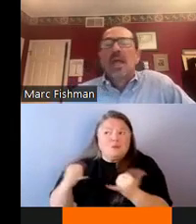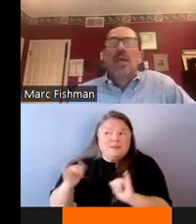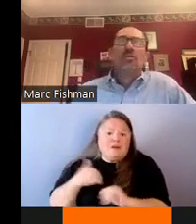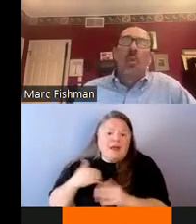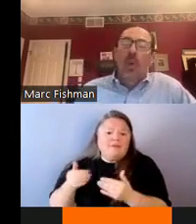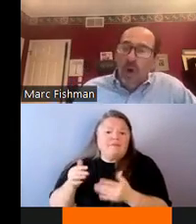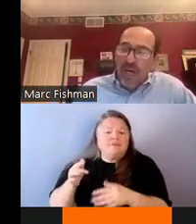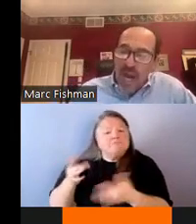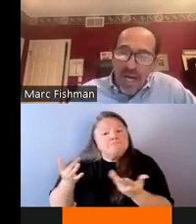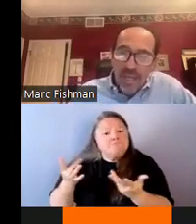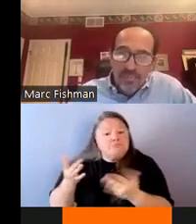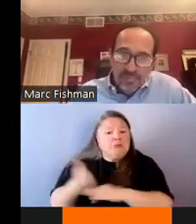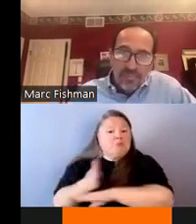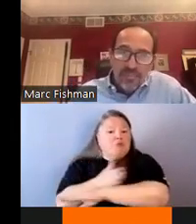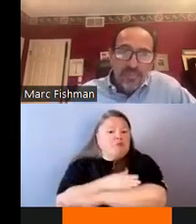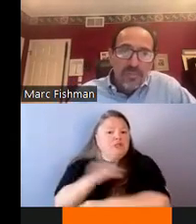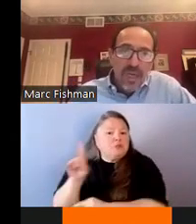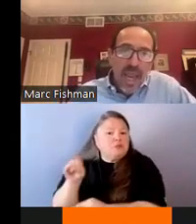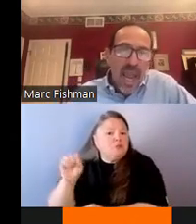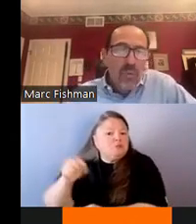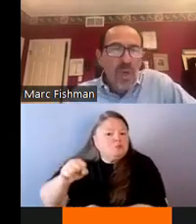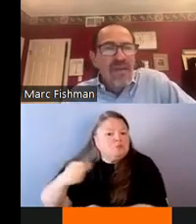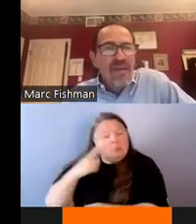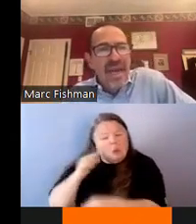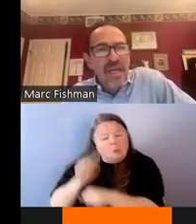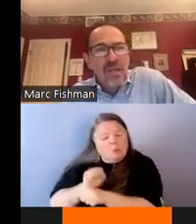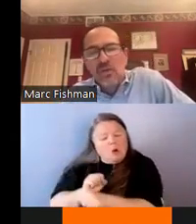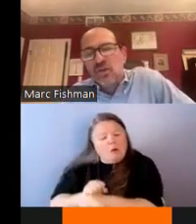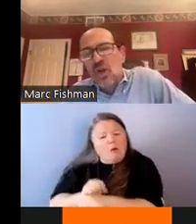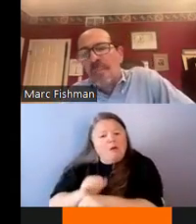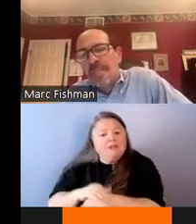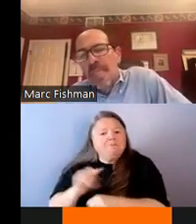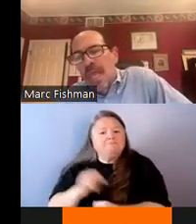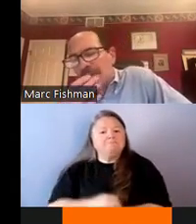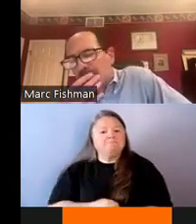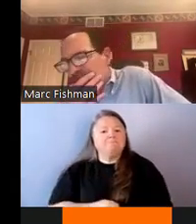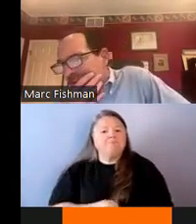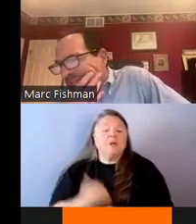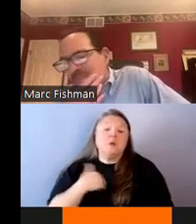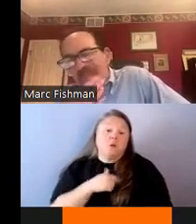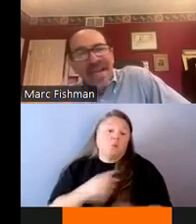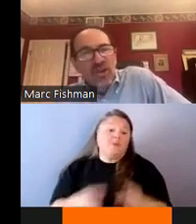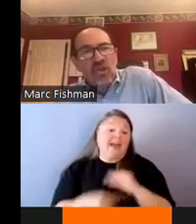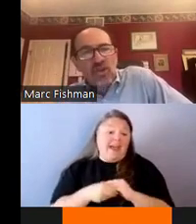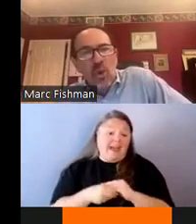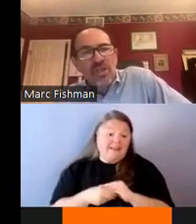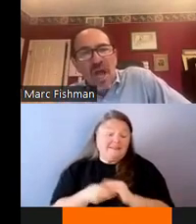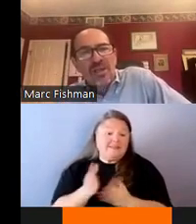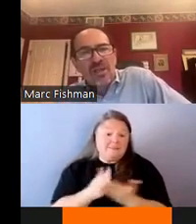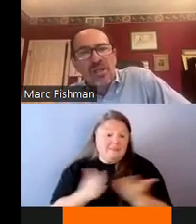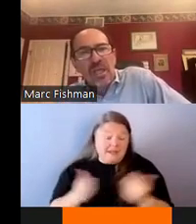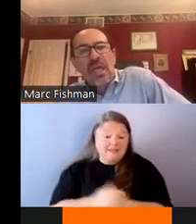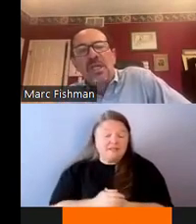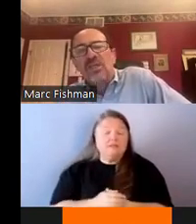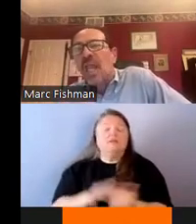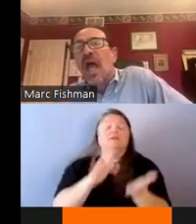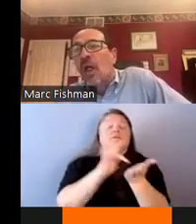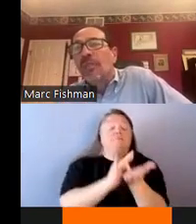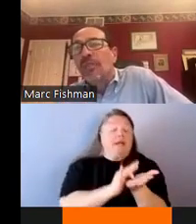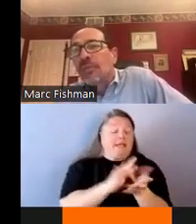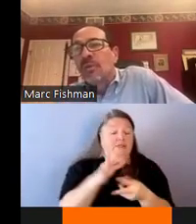improvement. So we're working on it. And we've added some things, medication choice,